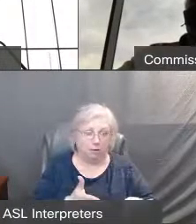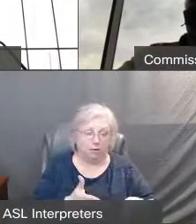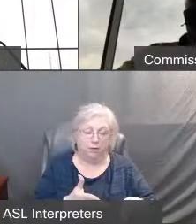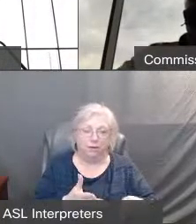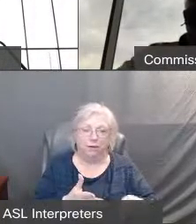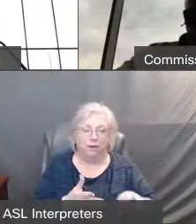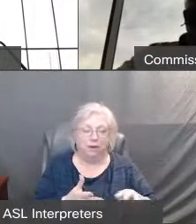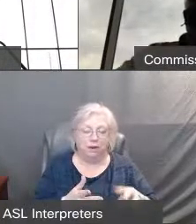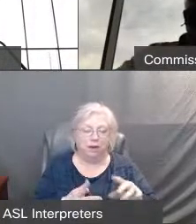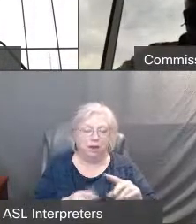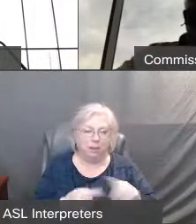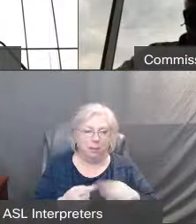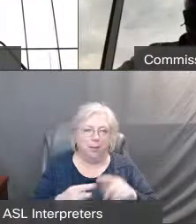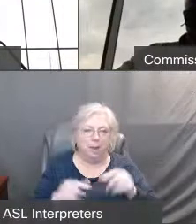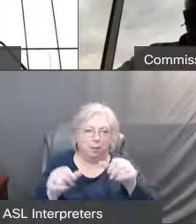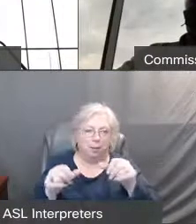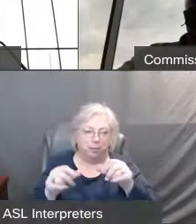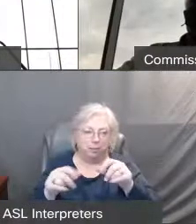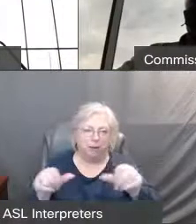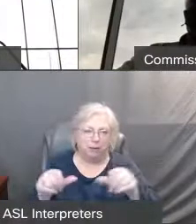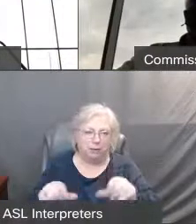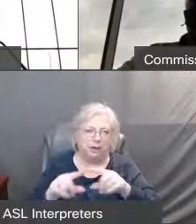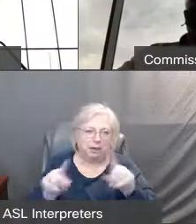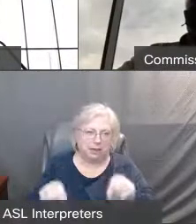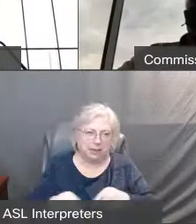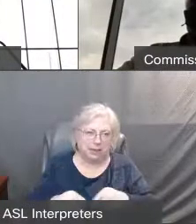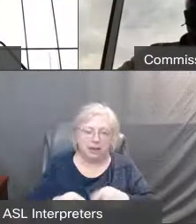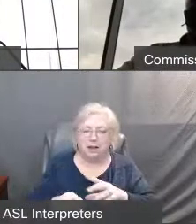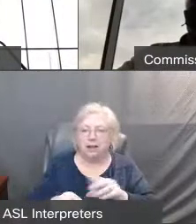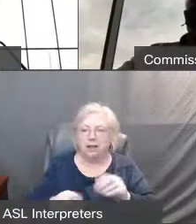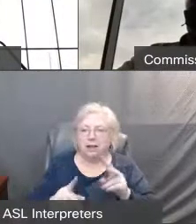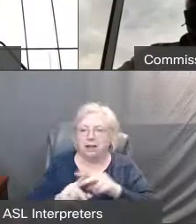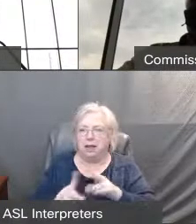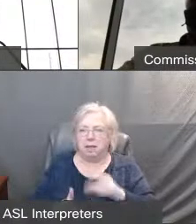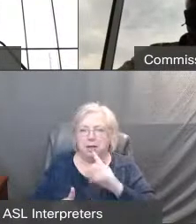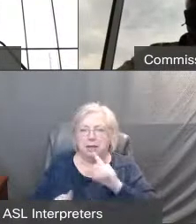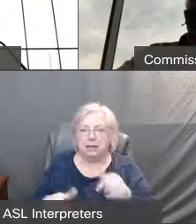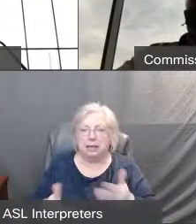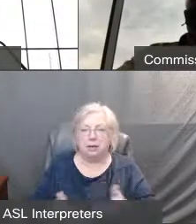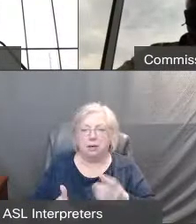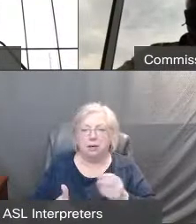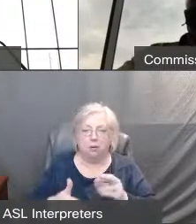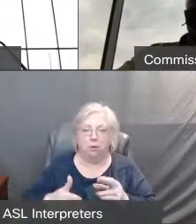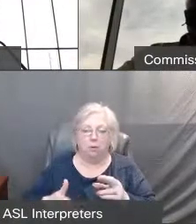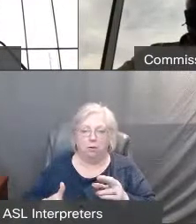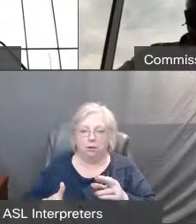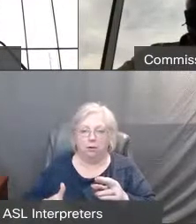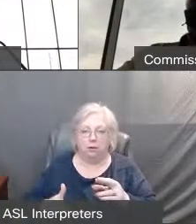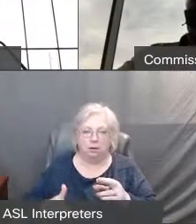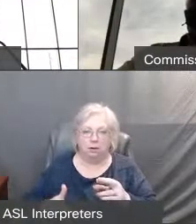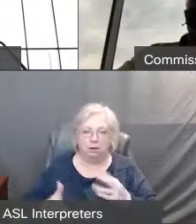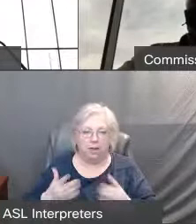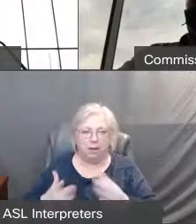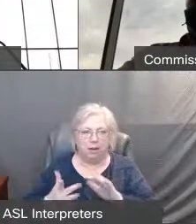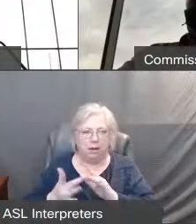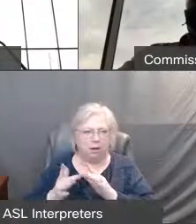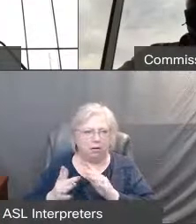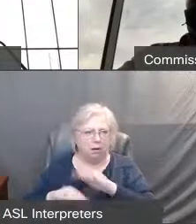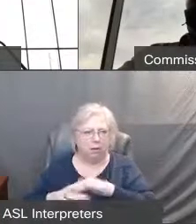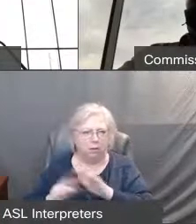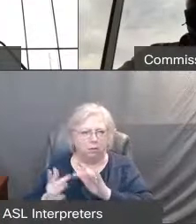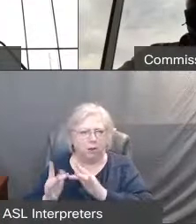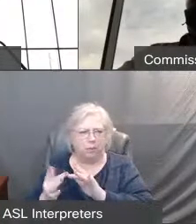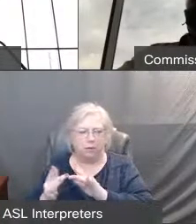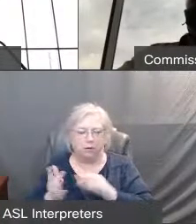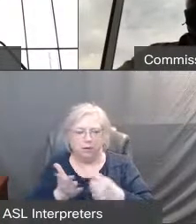sign posting issue. And I believe the applicant is here or possibly on WebEx to